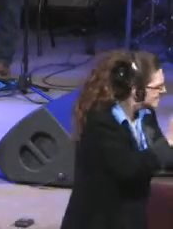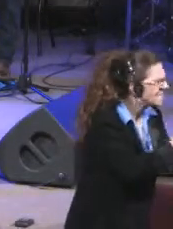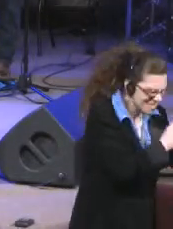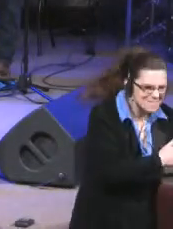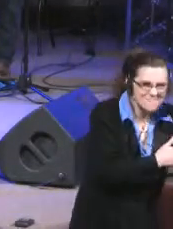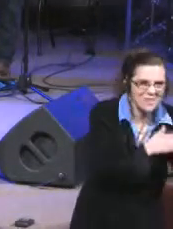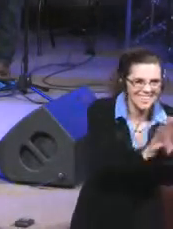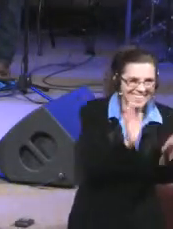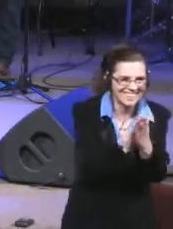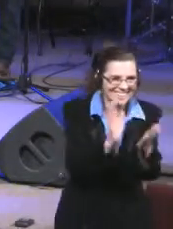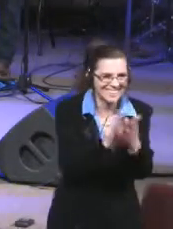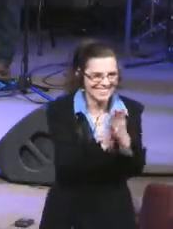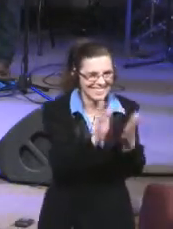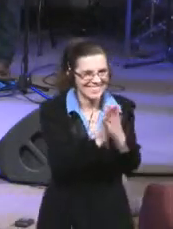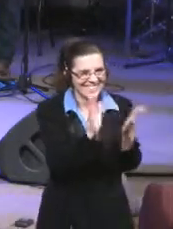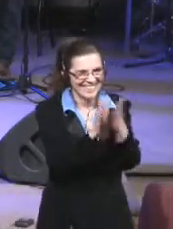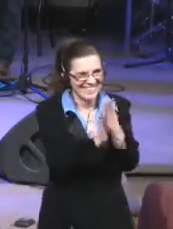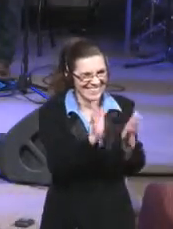morning?